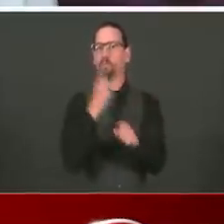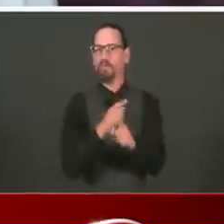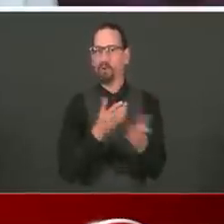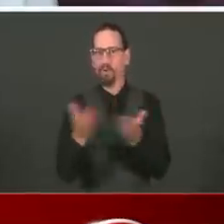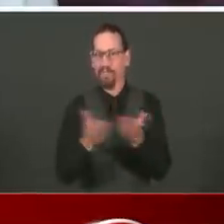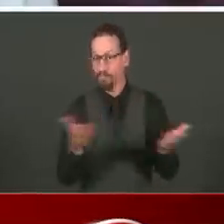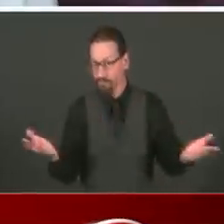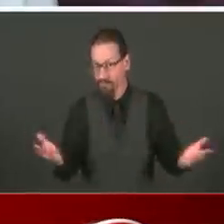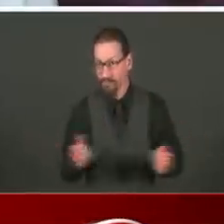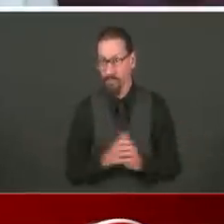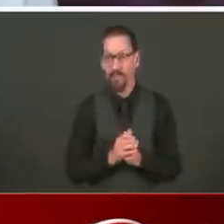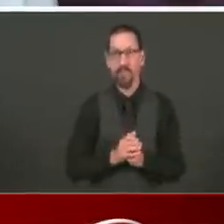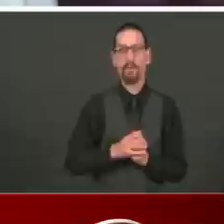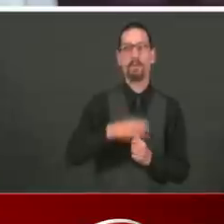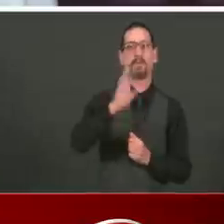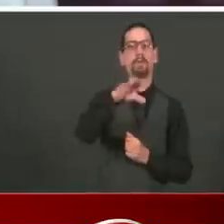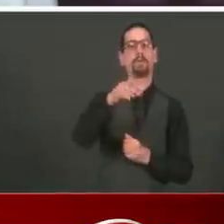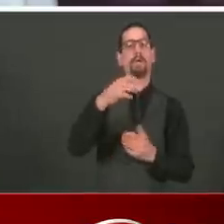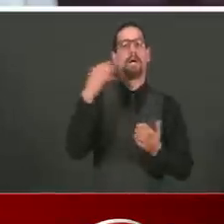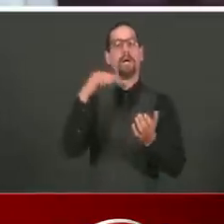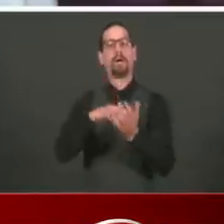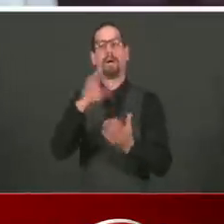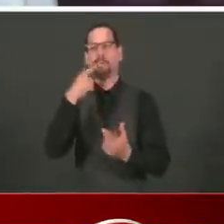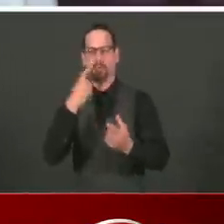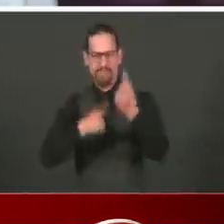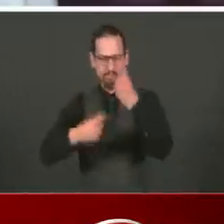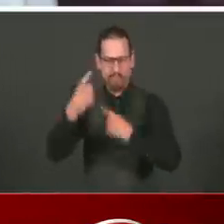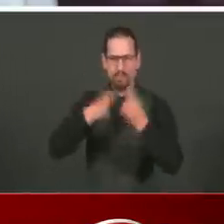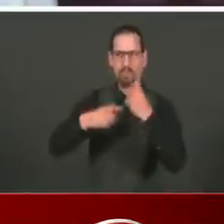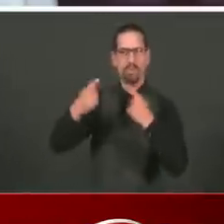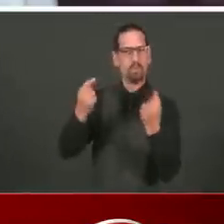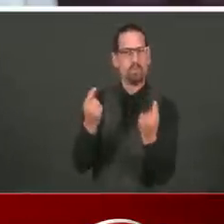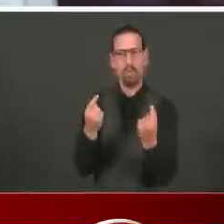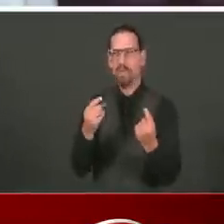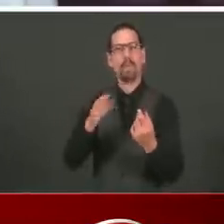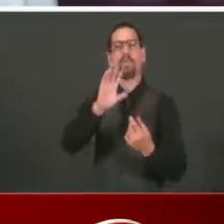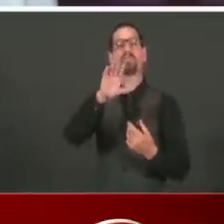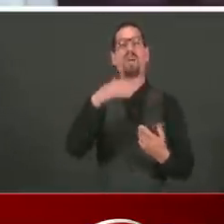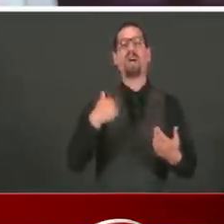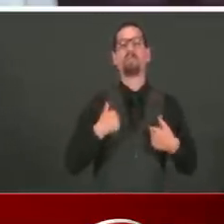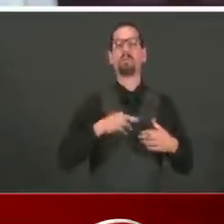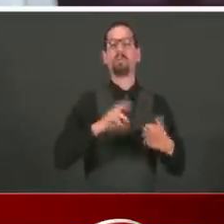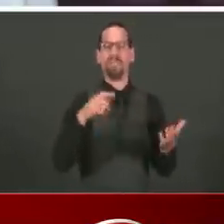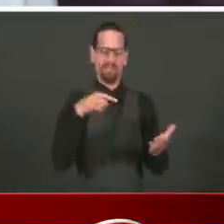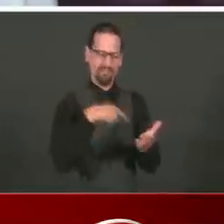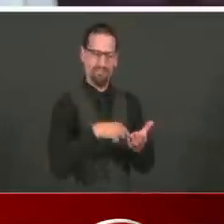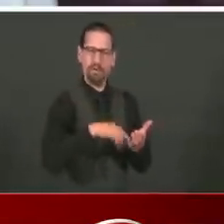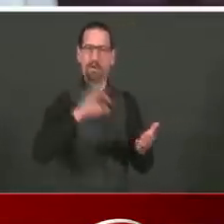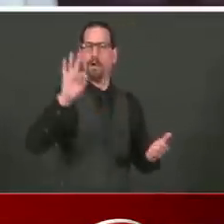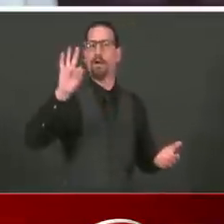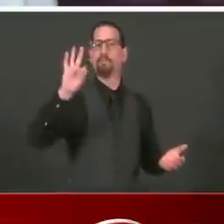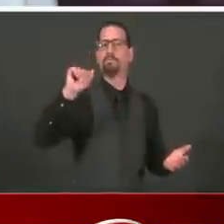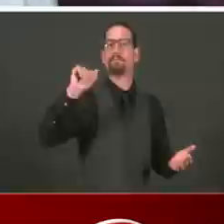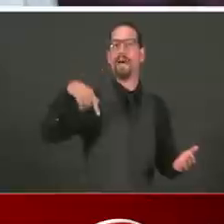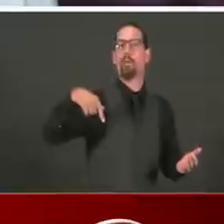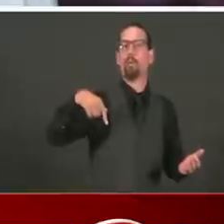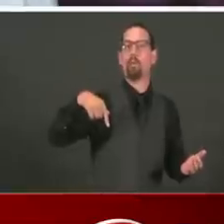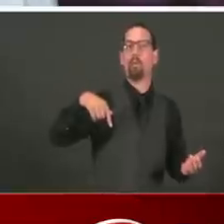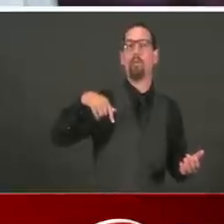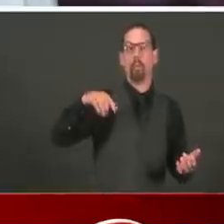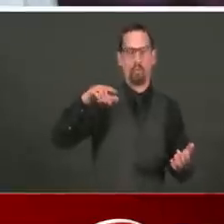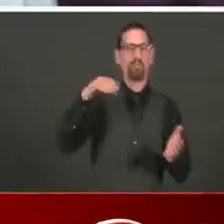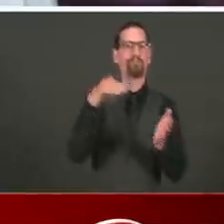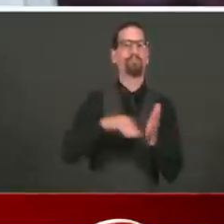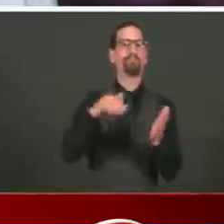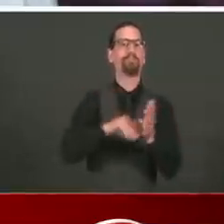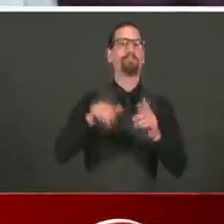because again, I know this is an anxious time. It's anxious, it's uncertain. You put the news on, you see what's happening in other parts of the country, it's